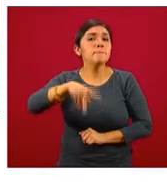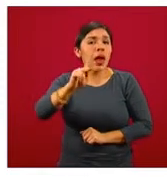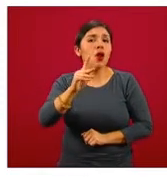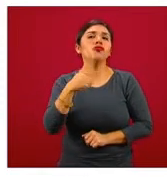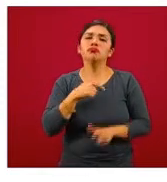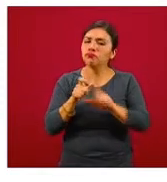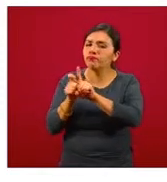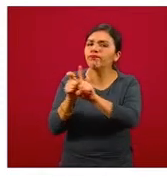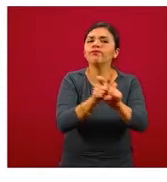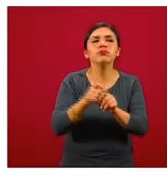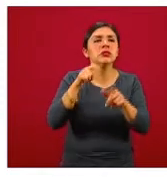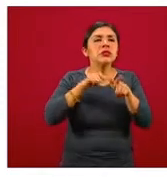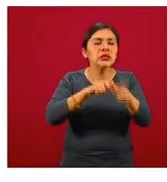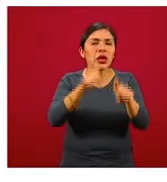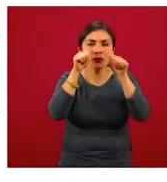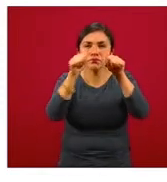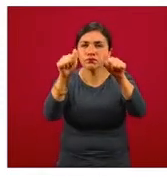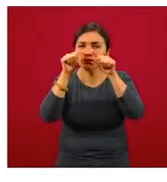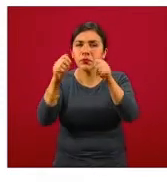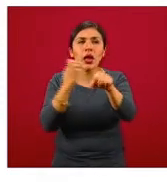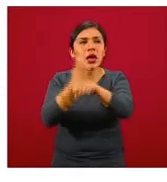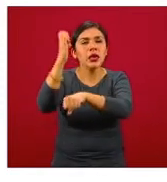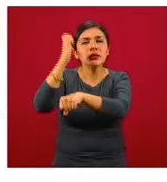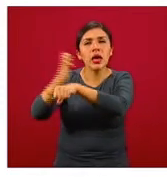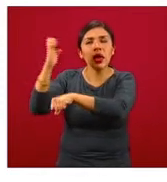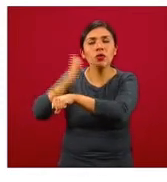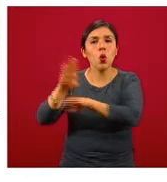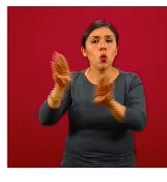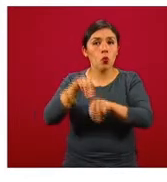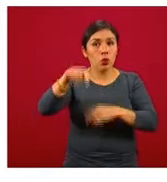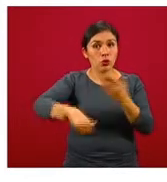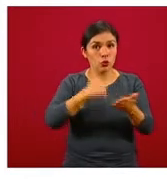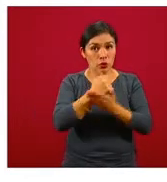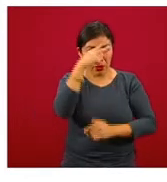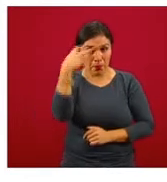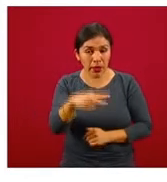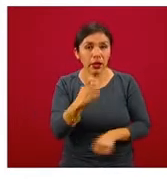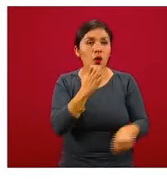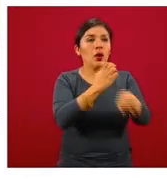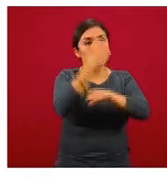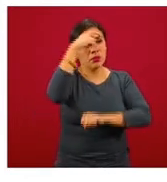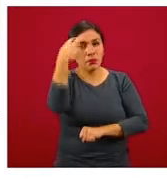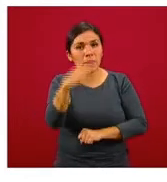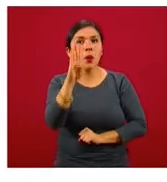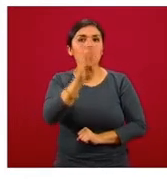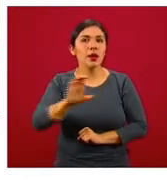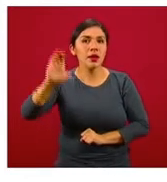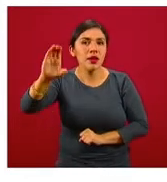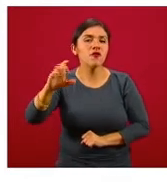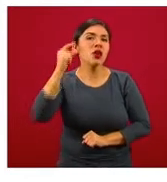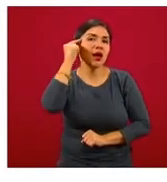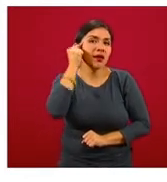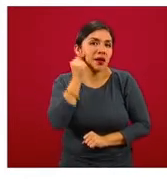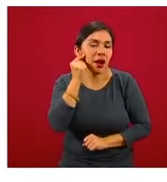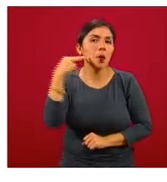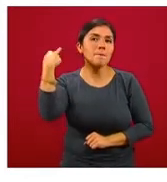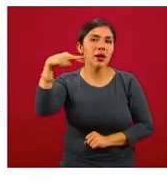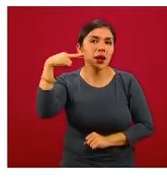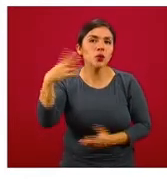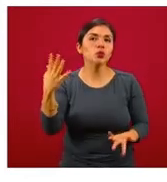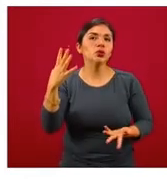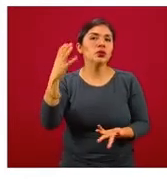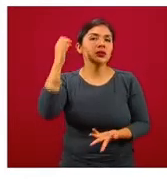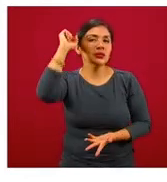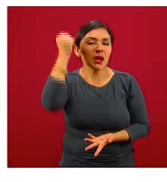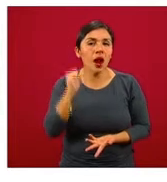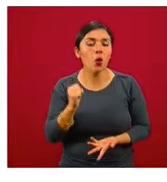dando following up seguimiento on puntual a this entidades constantly federativas como la and Ciudad de México, el daily. Estado de México, The state of Baja Mexico, California, Mexico Guerrero, City, Veracruz, Baja